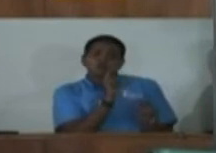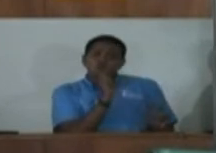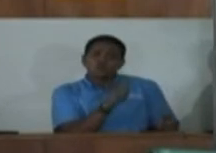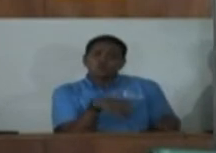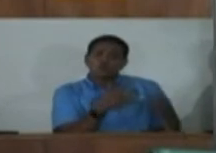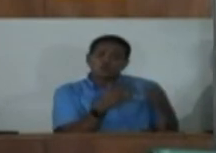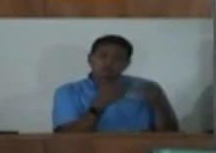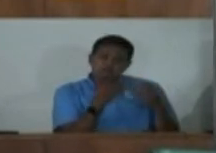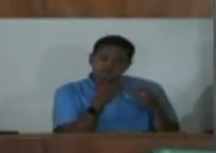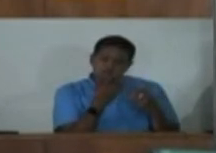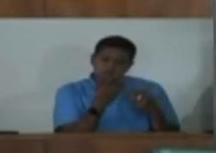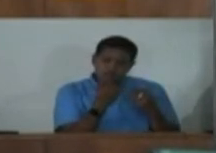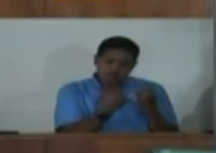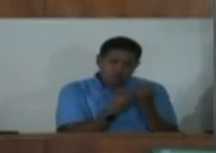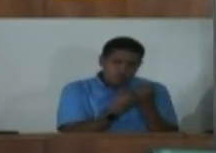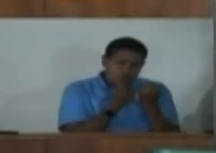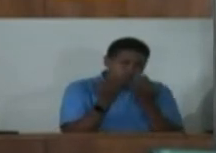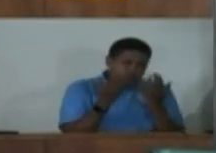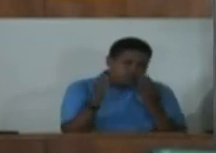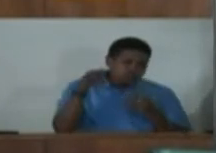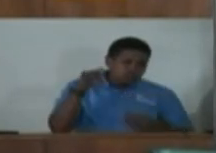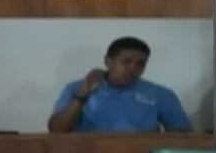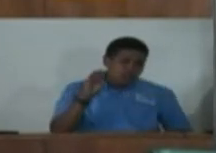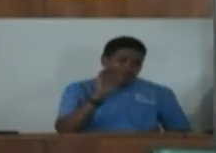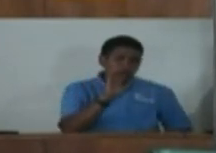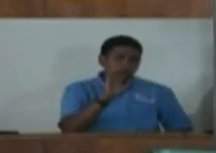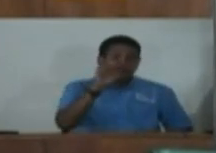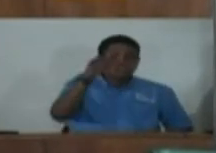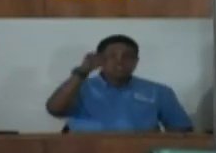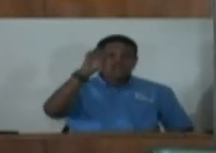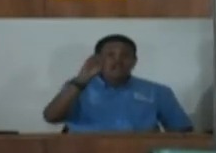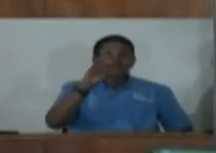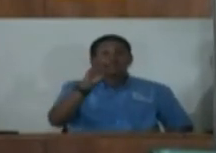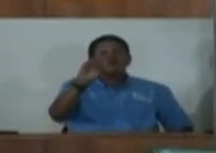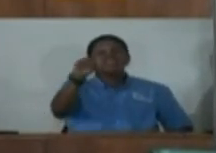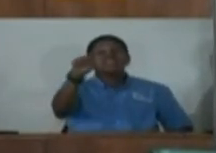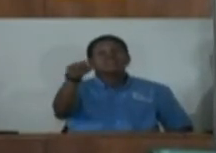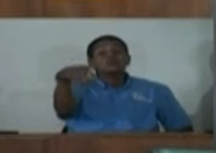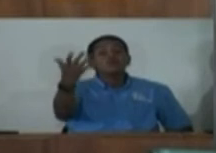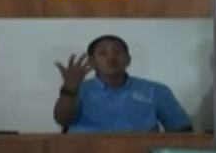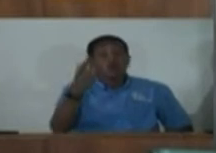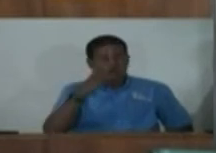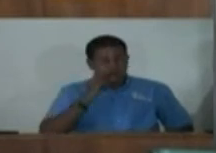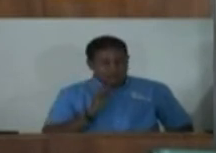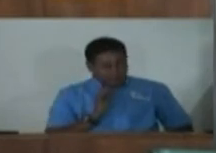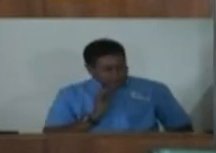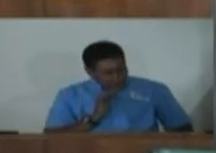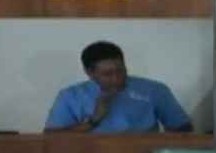support services at JIPO. JIPO needs a substantial